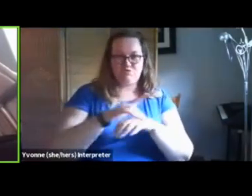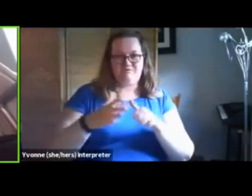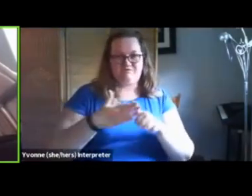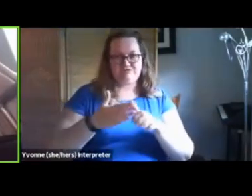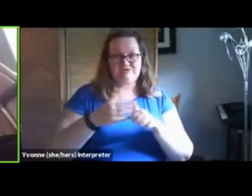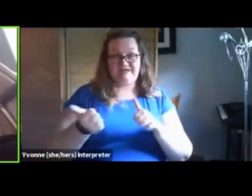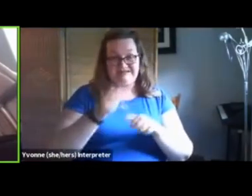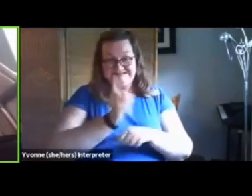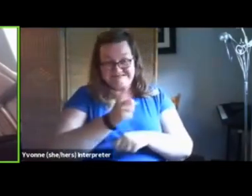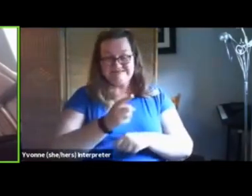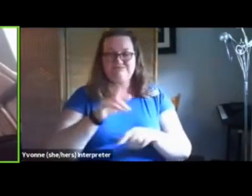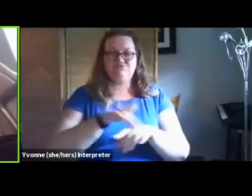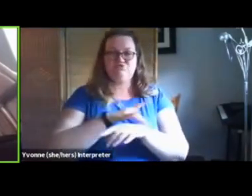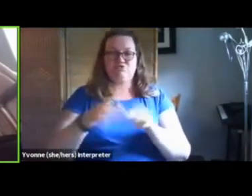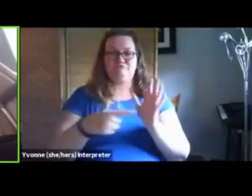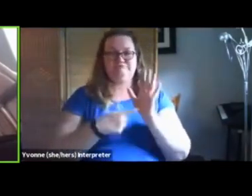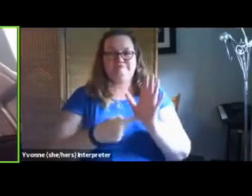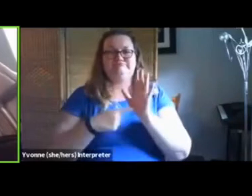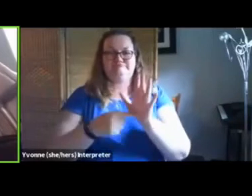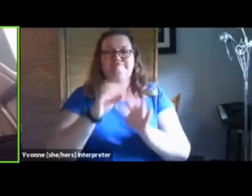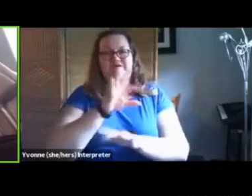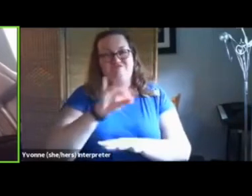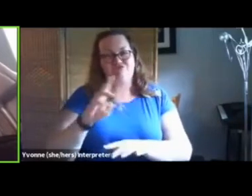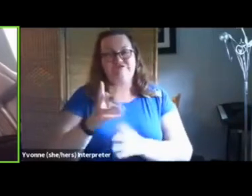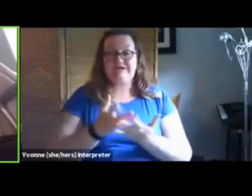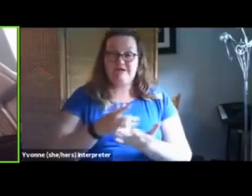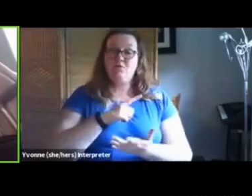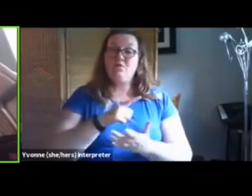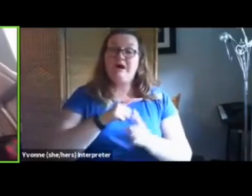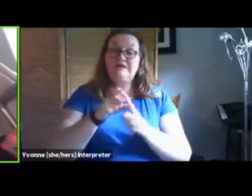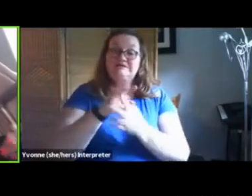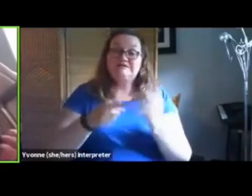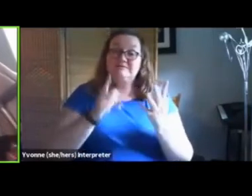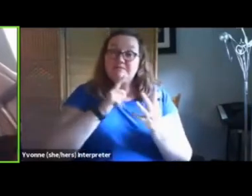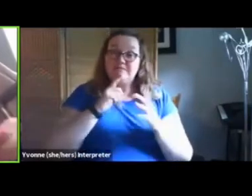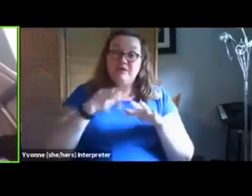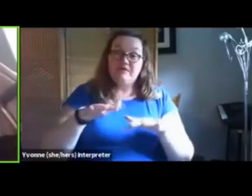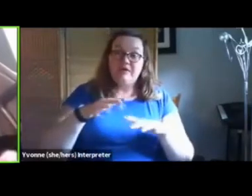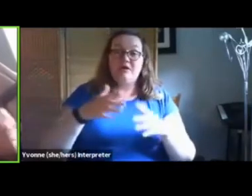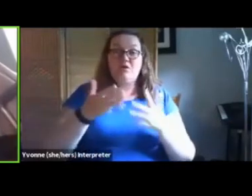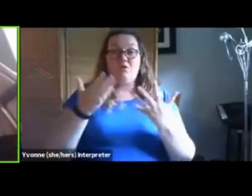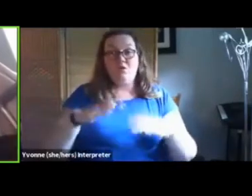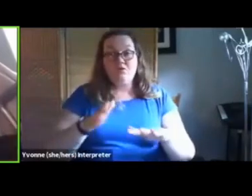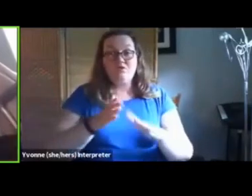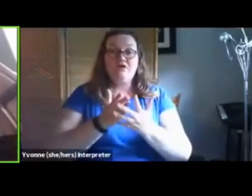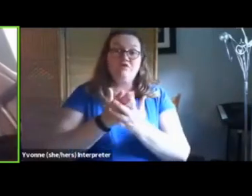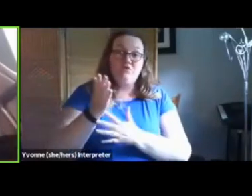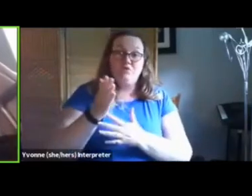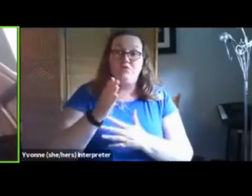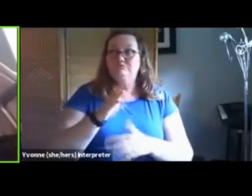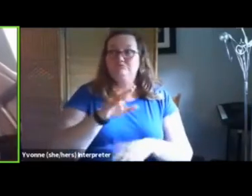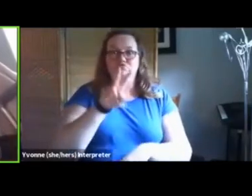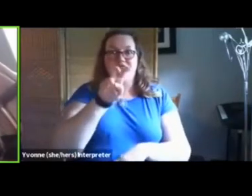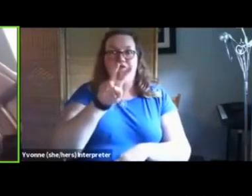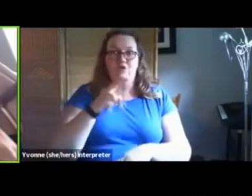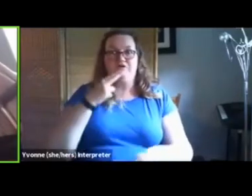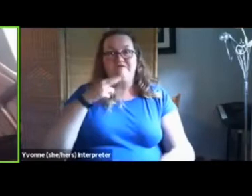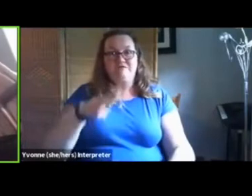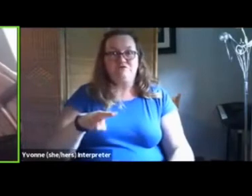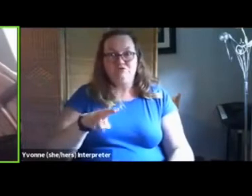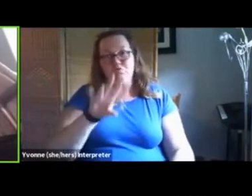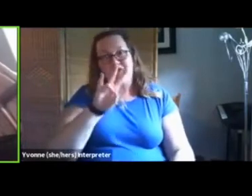of the run. Because, I mean, disabled people don't just exist during midday matinees on a Wednesday.